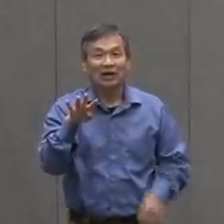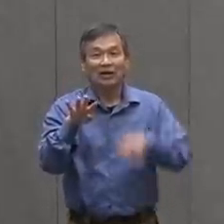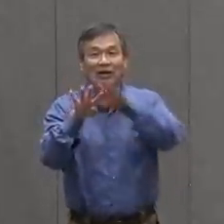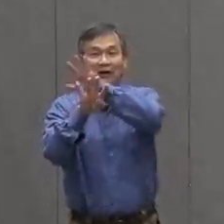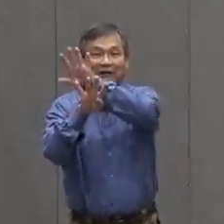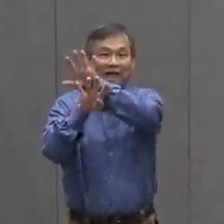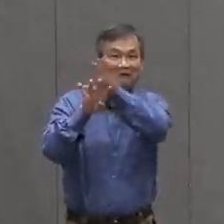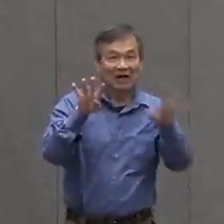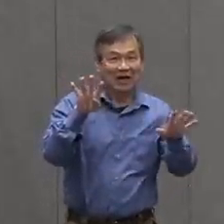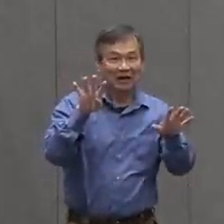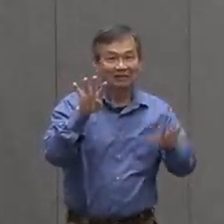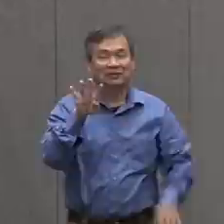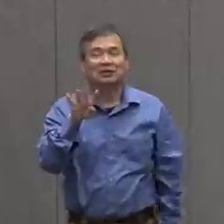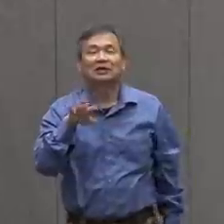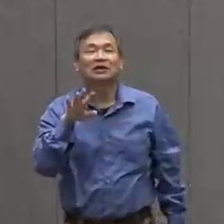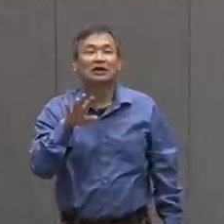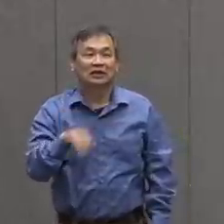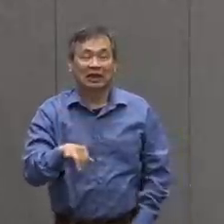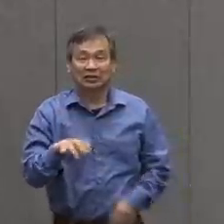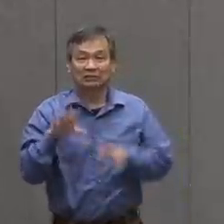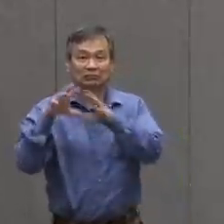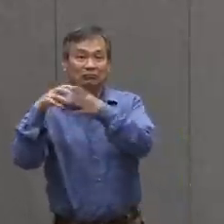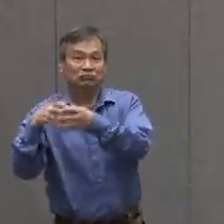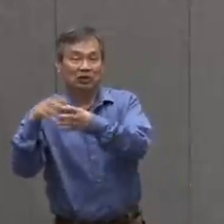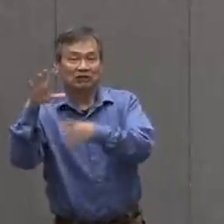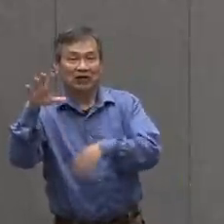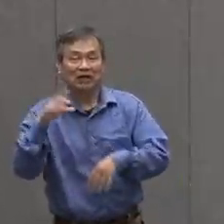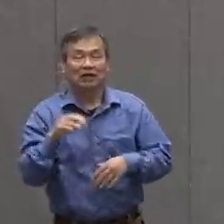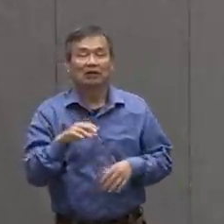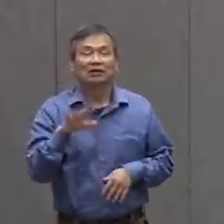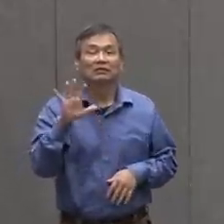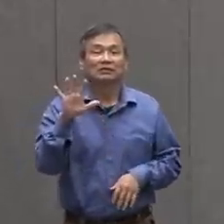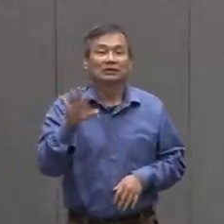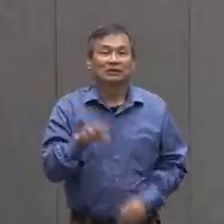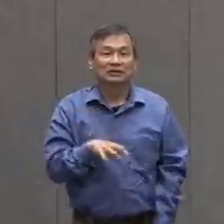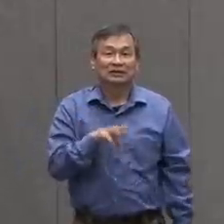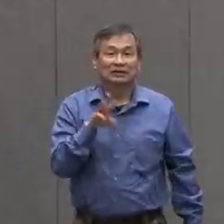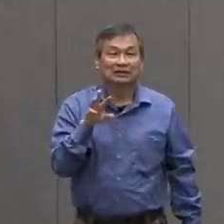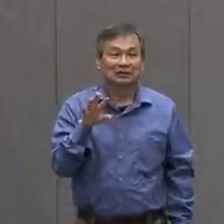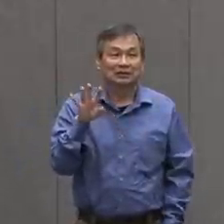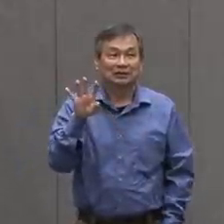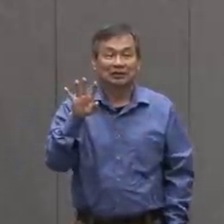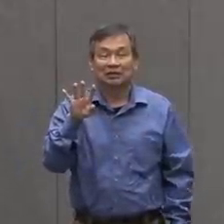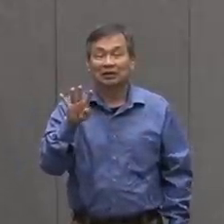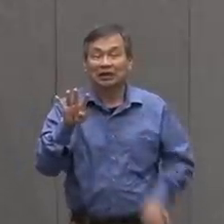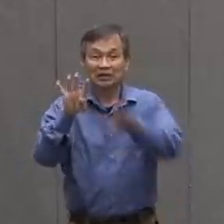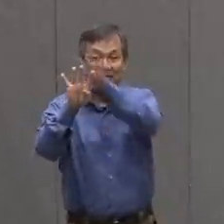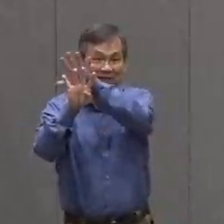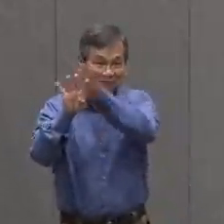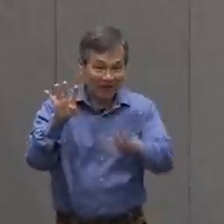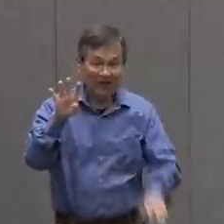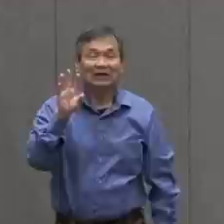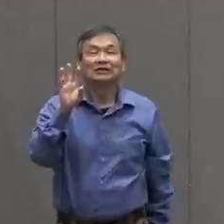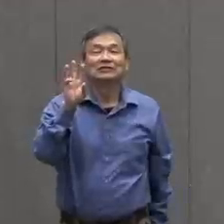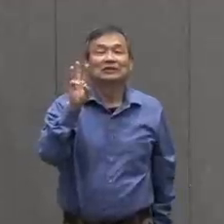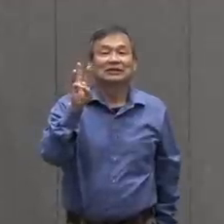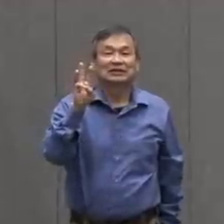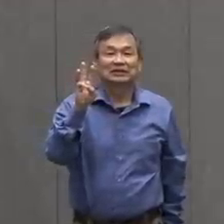5. That's a group of 5. Let's count on. 5,